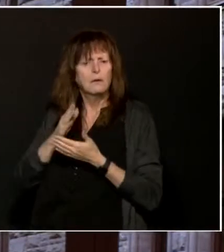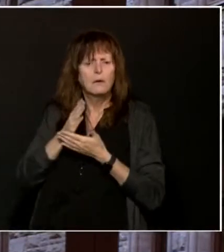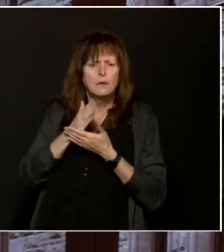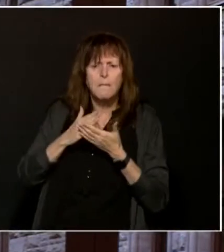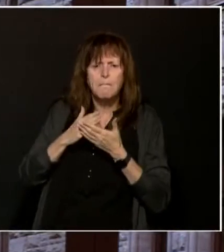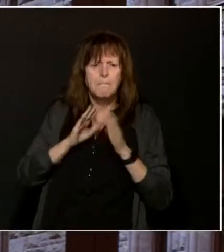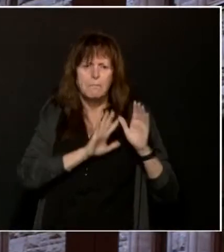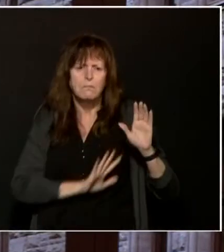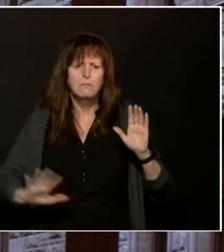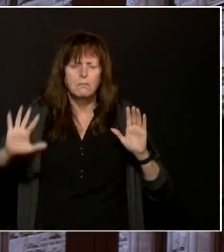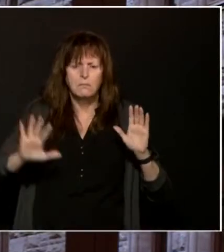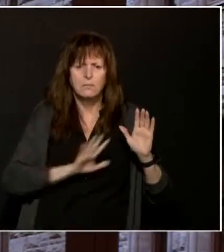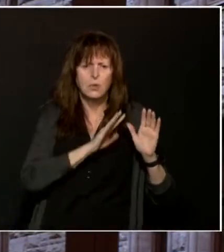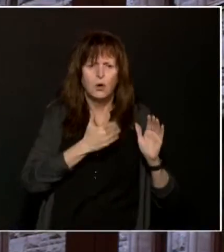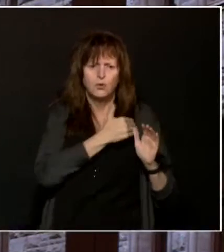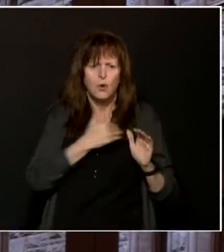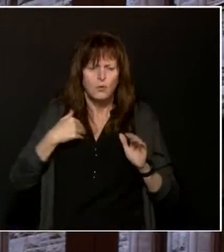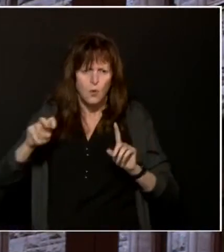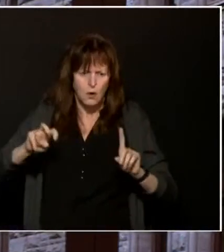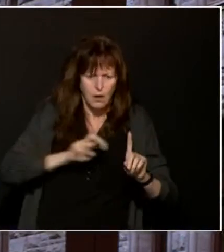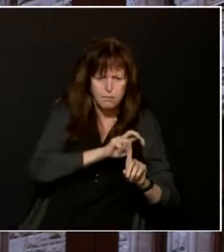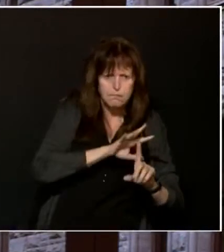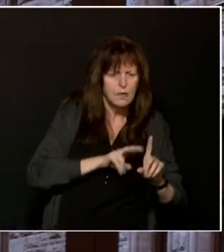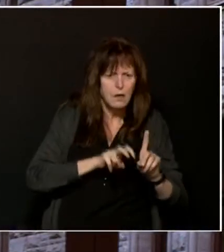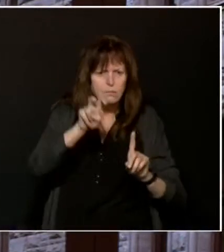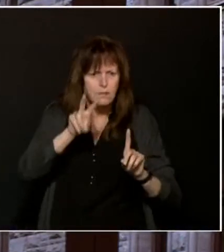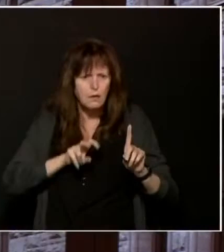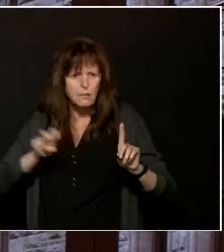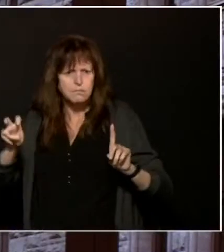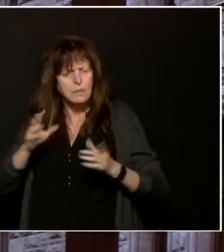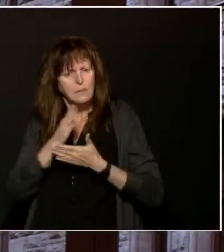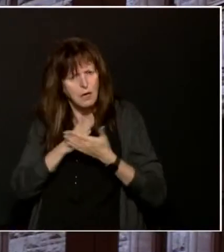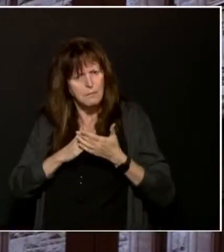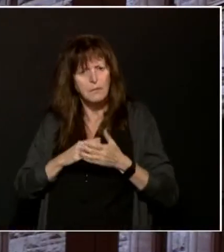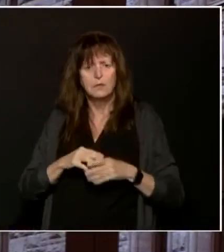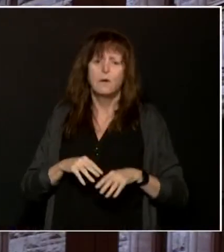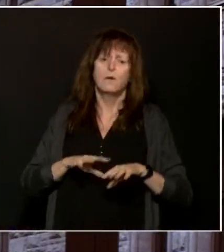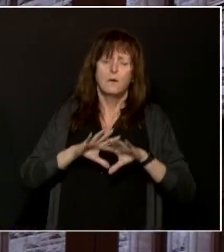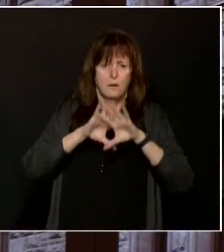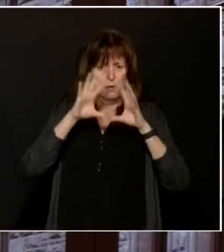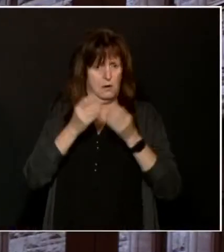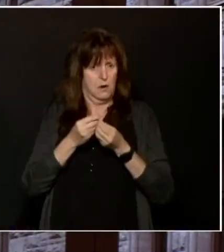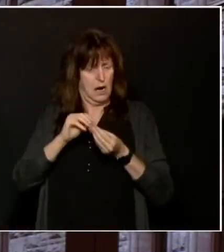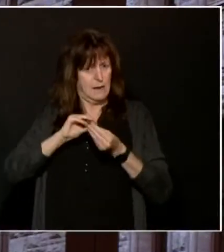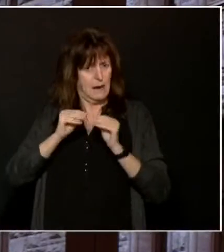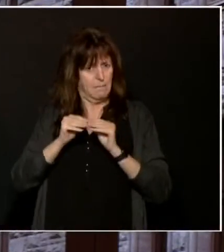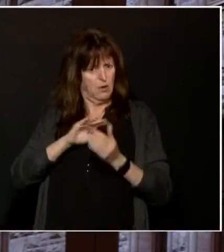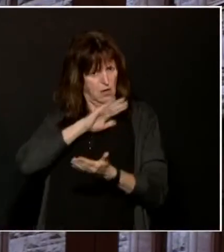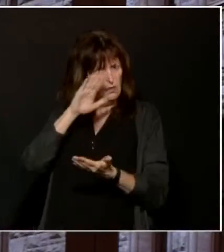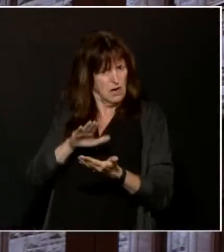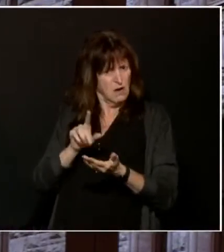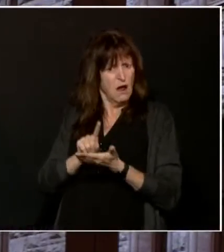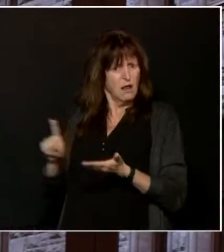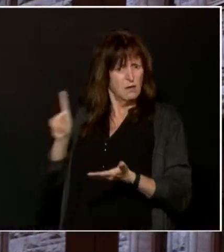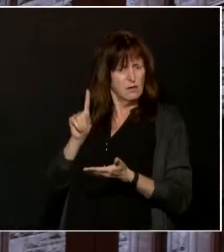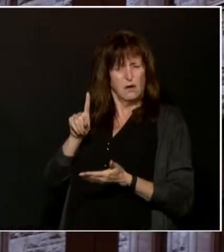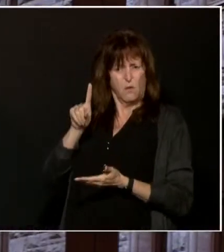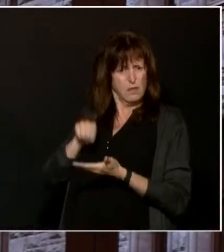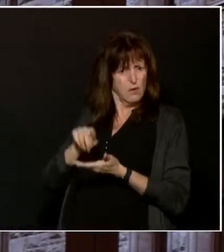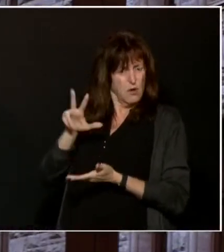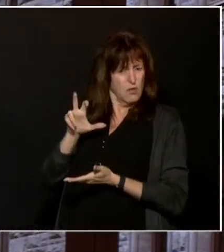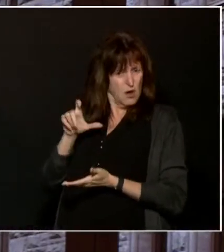GTHA. This number is down last week when we had 1,320 patients in the hospital